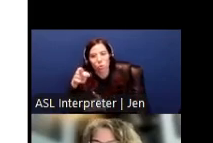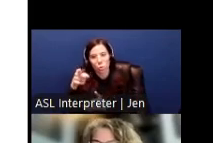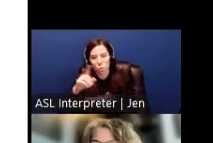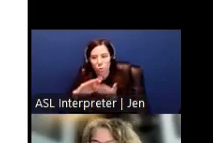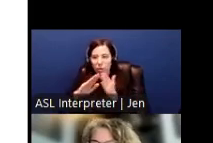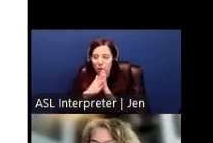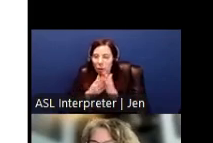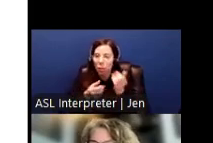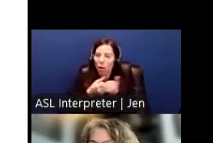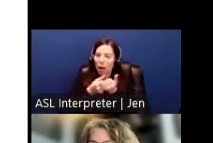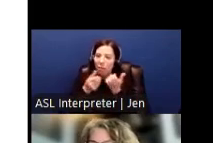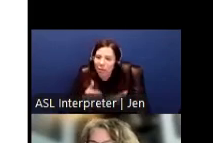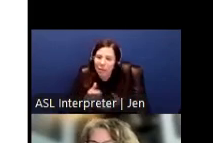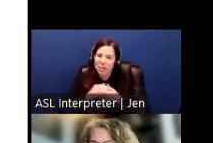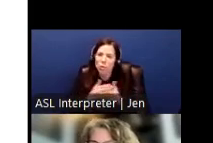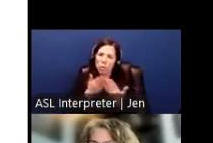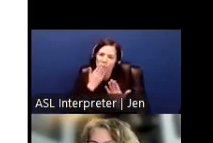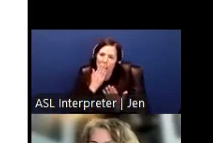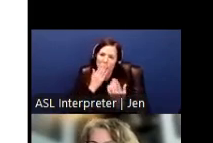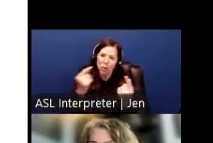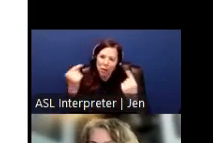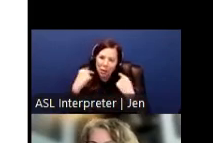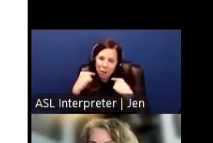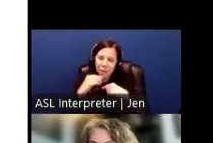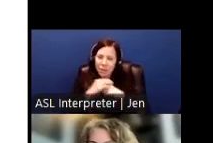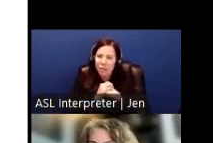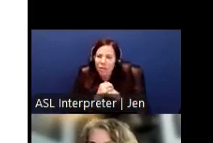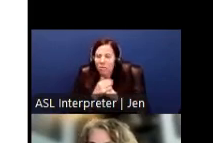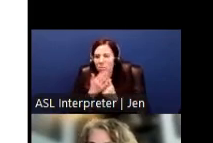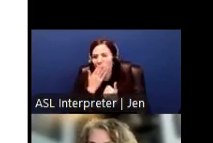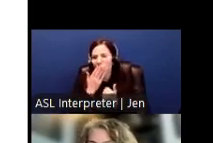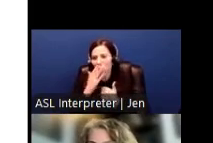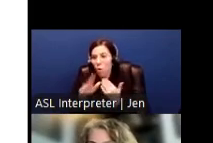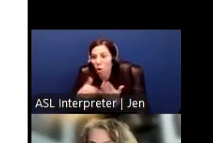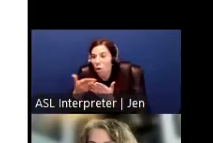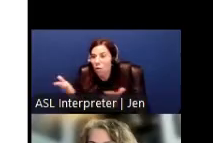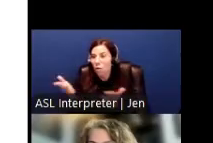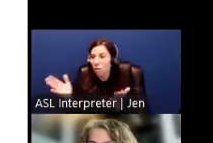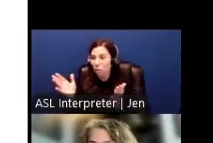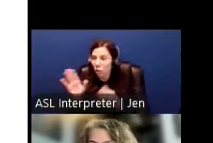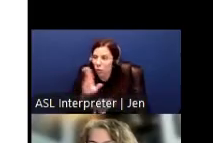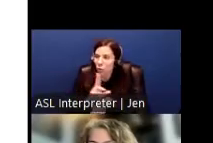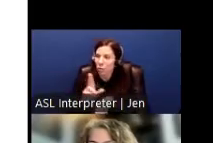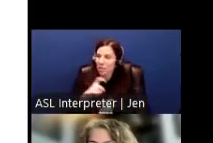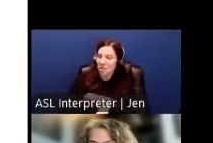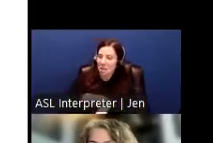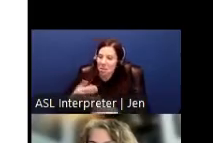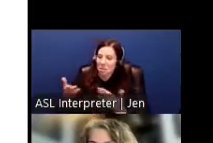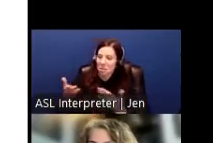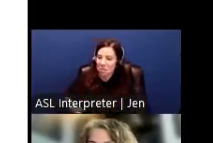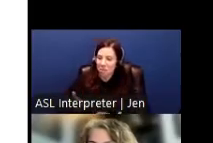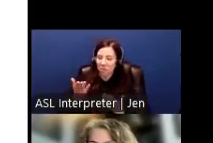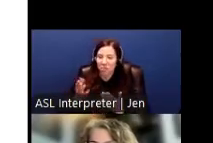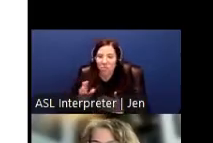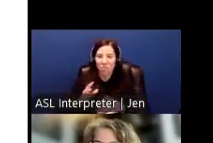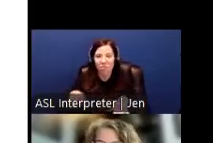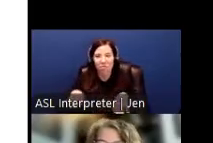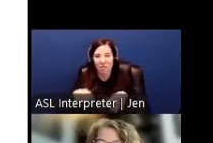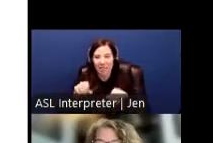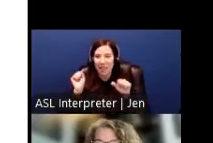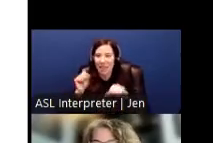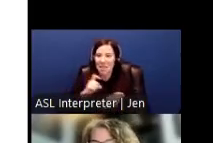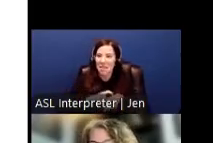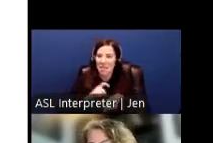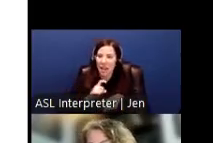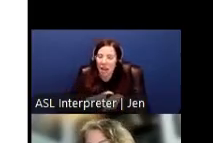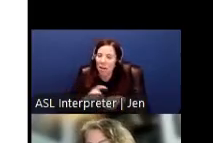advocates. And so thank you for being here. Thank you for, all of you for taking the time out of your day, out of your week to be here and